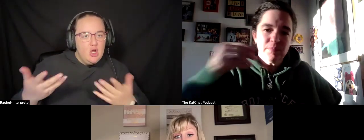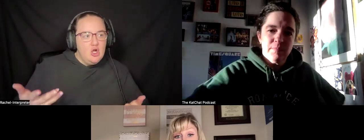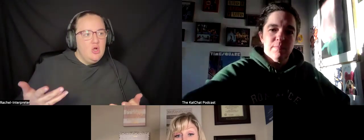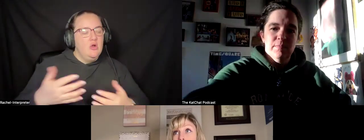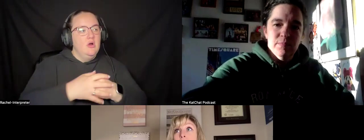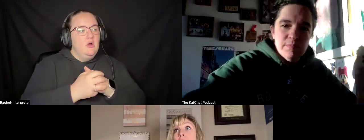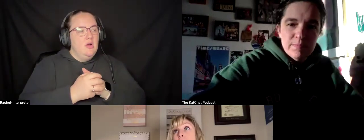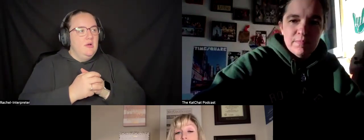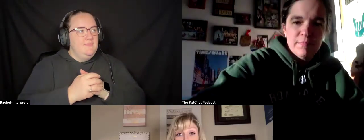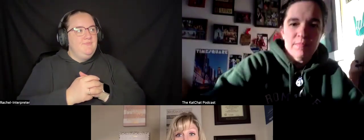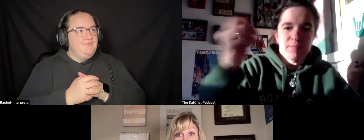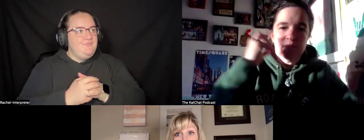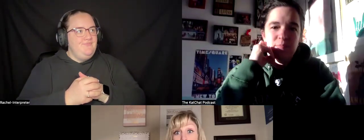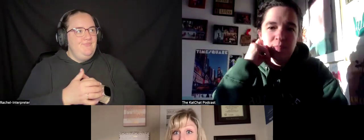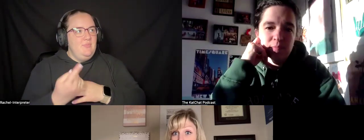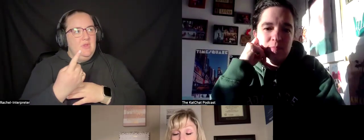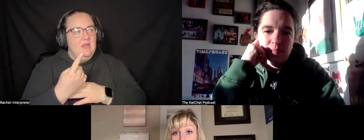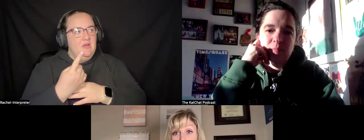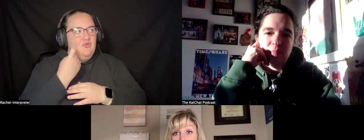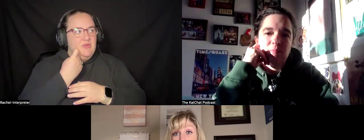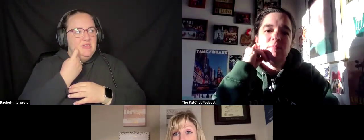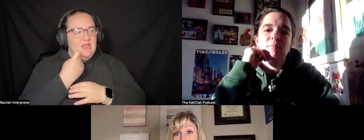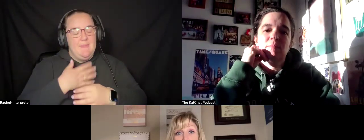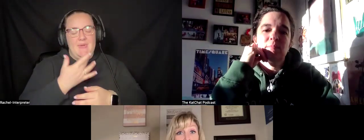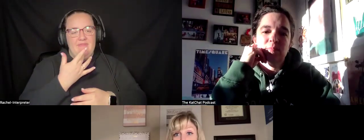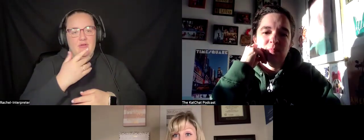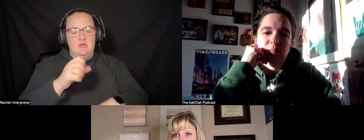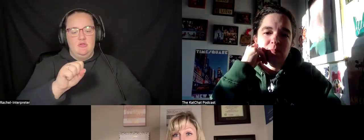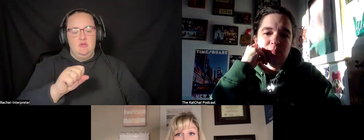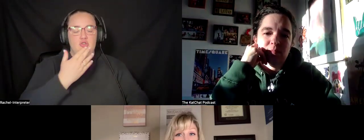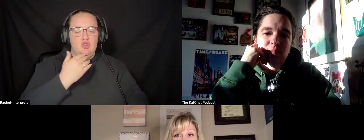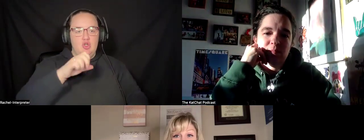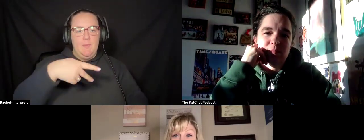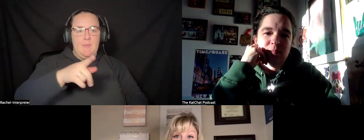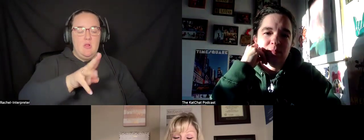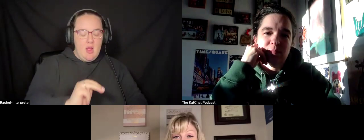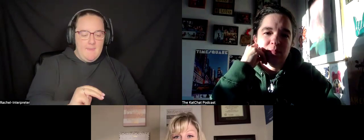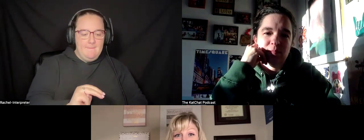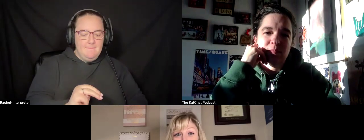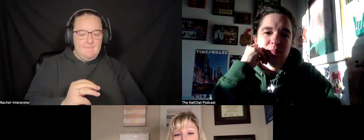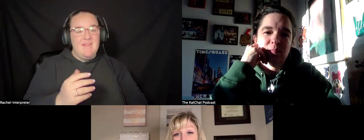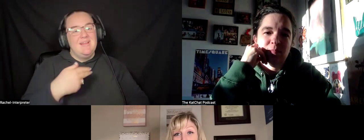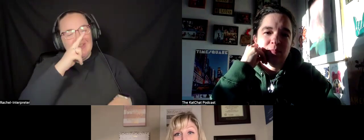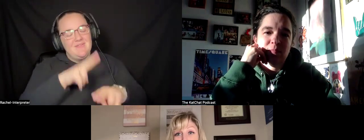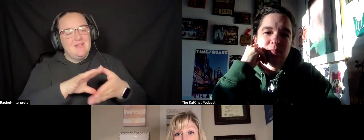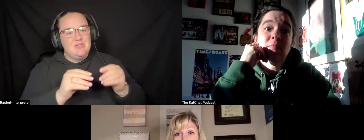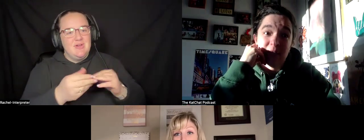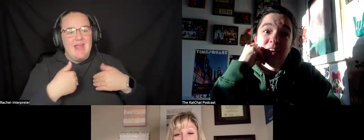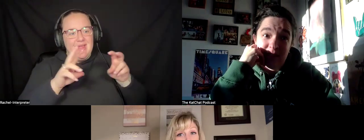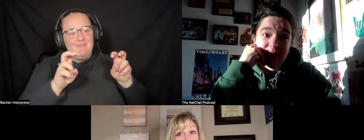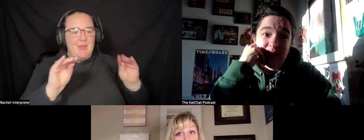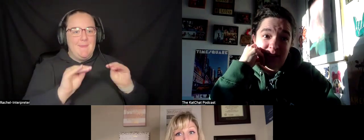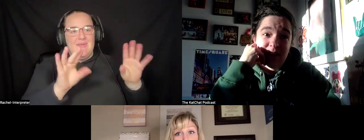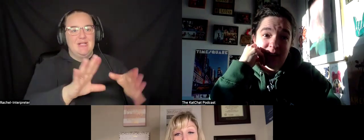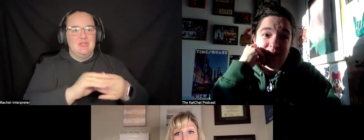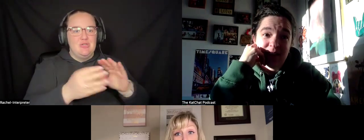um like one of my favorites in the last few years was Sugar Plumbed. I just thought what a fun story. You still kind of had your magical storyline and whatever, but it was